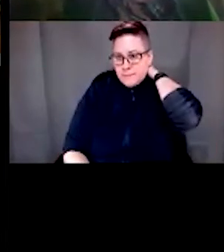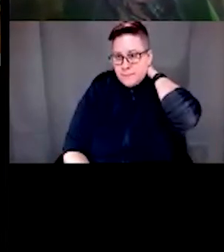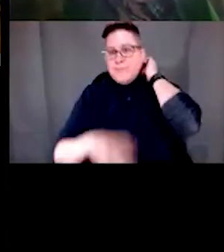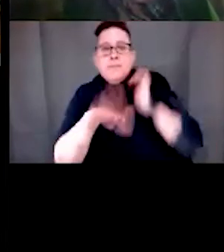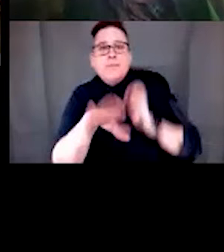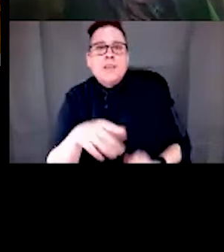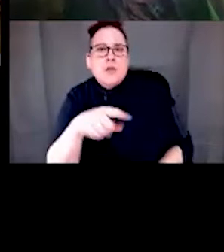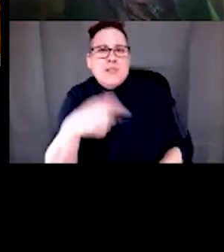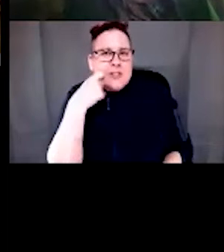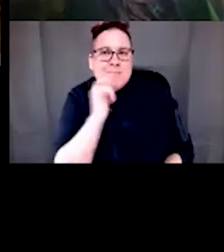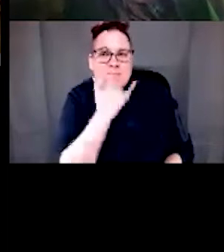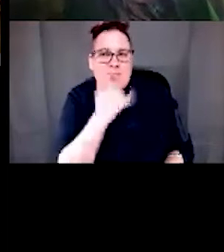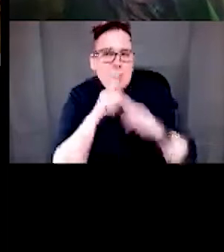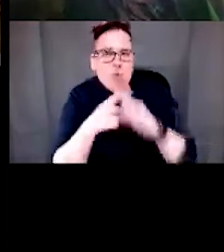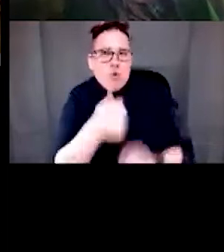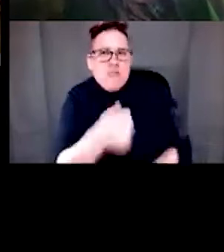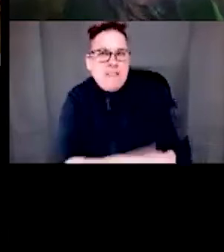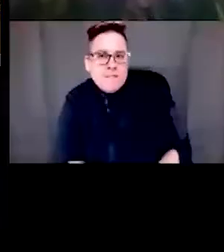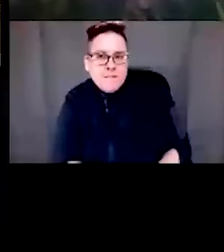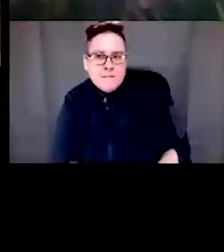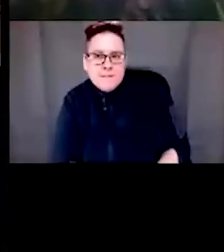Dr. Bloom, I think you might have muted yourself.